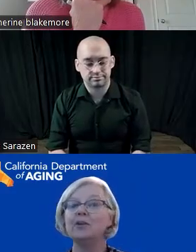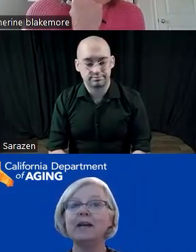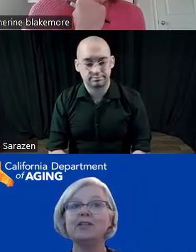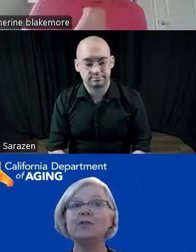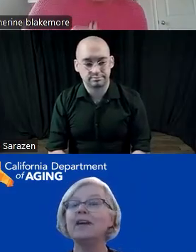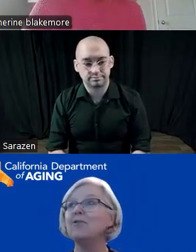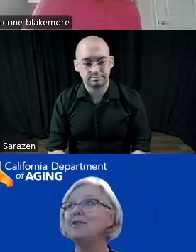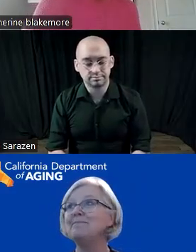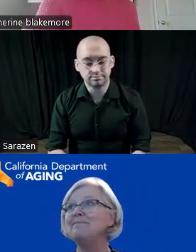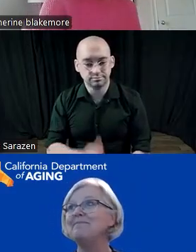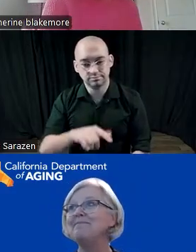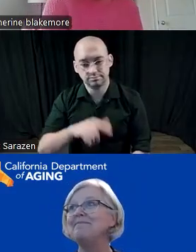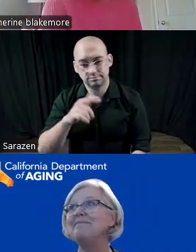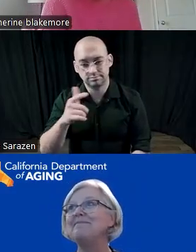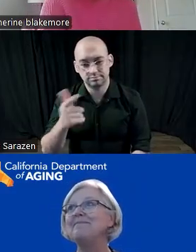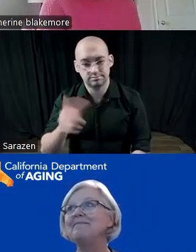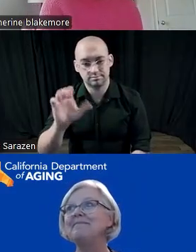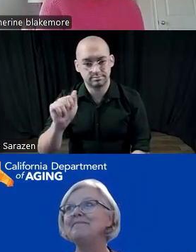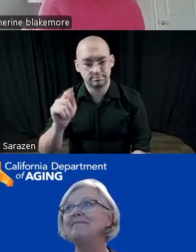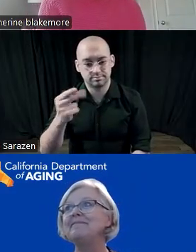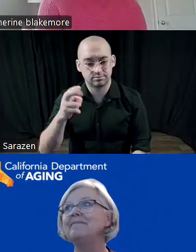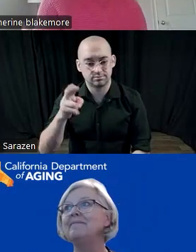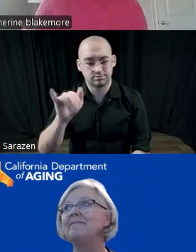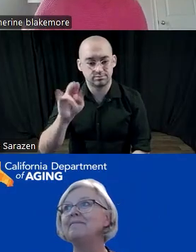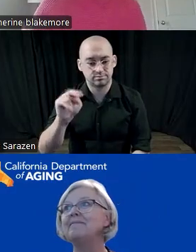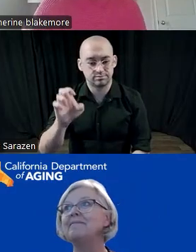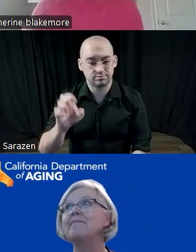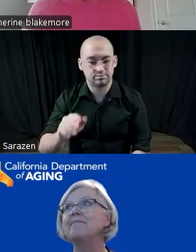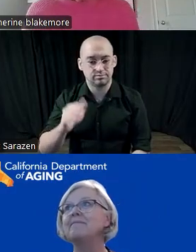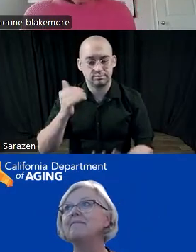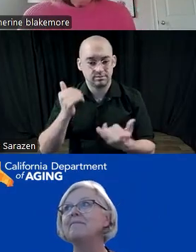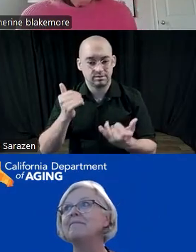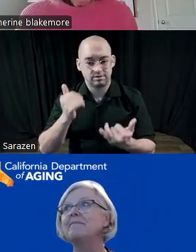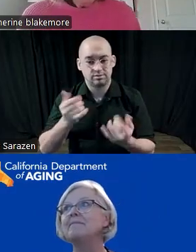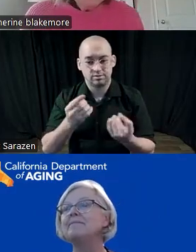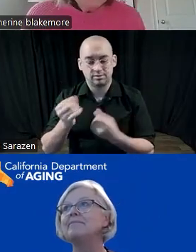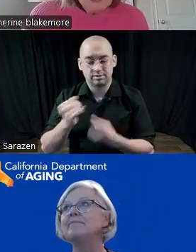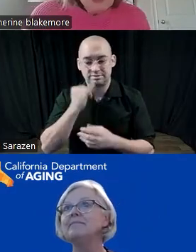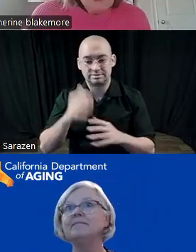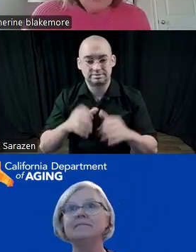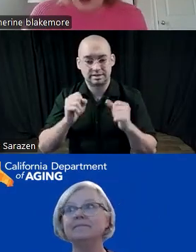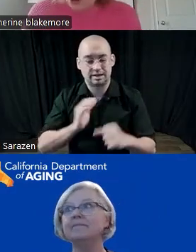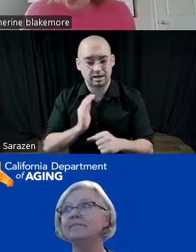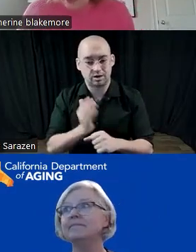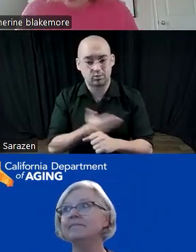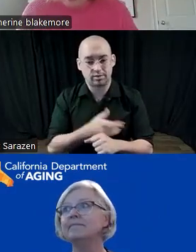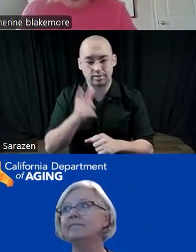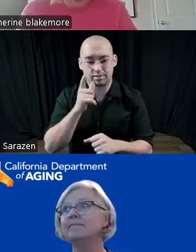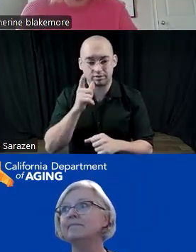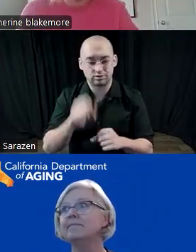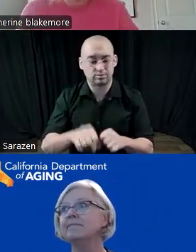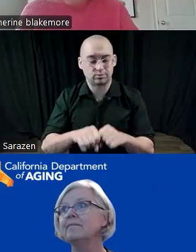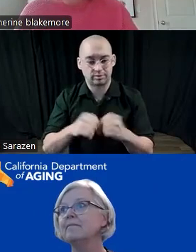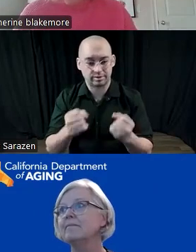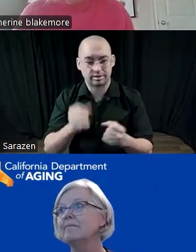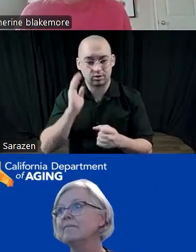I'll turn it back to you, Catherine. Thanks so much. I think what we're going to do now is take our lunch break, and I think